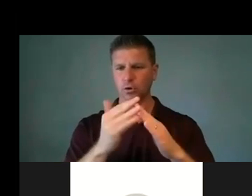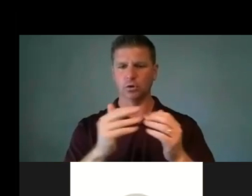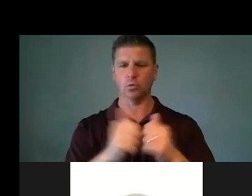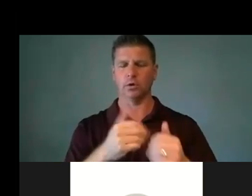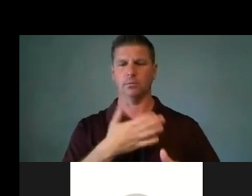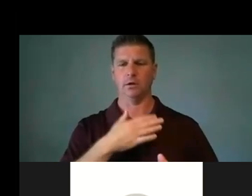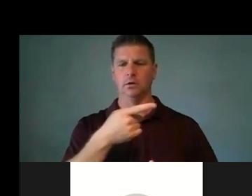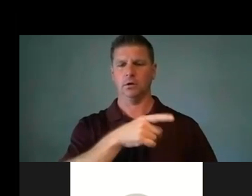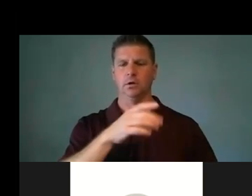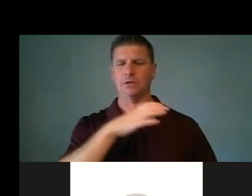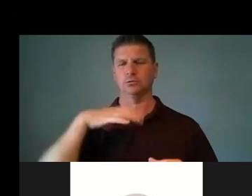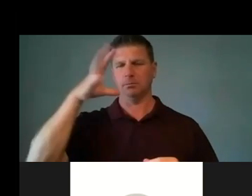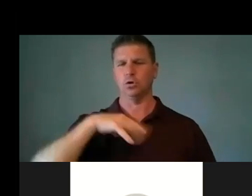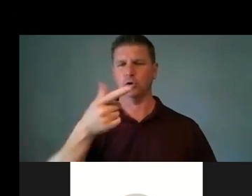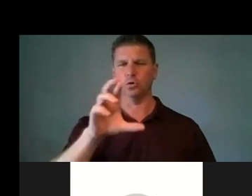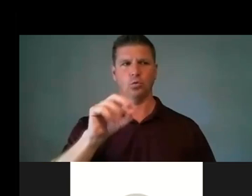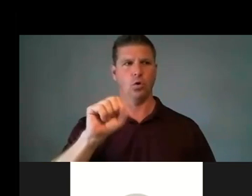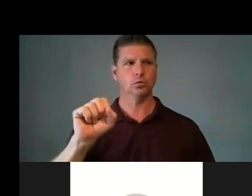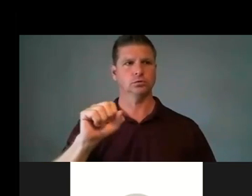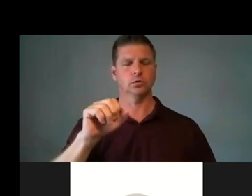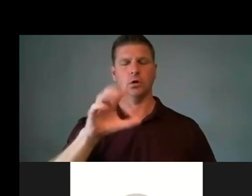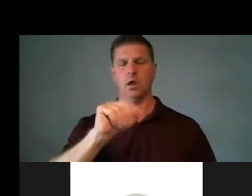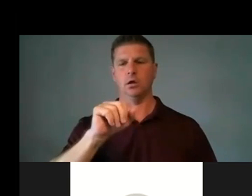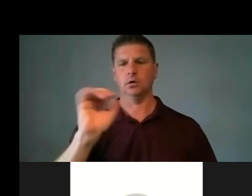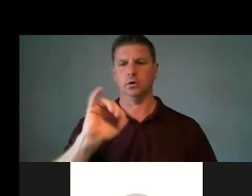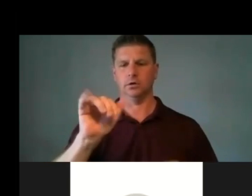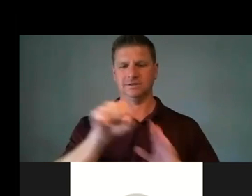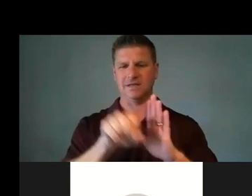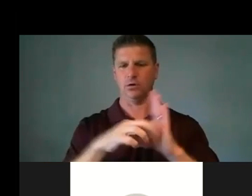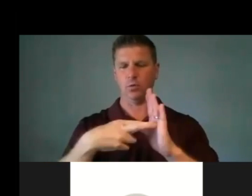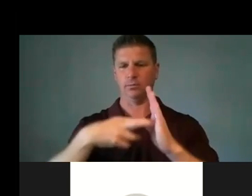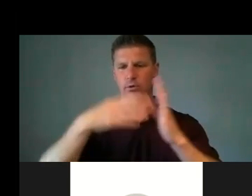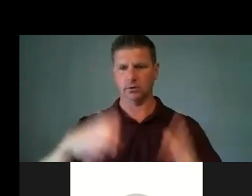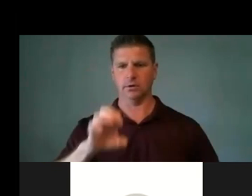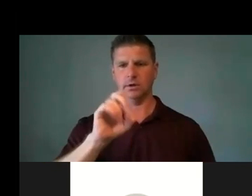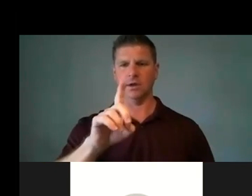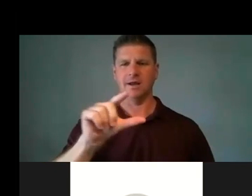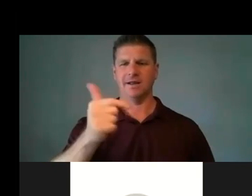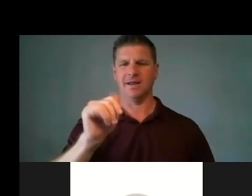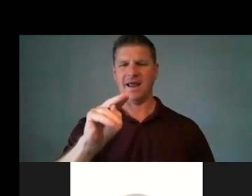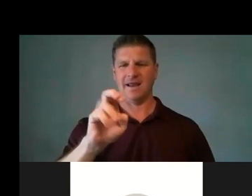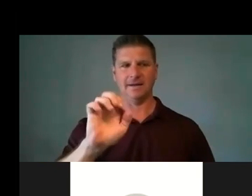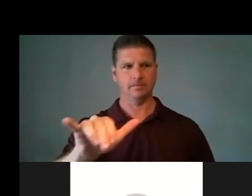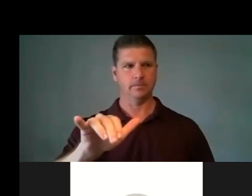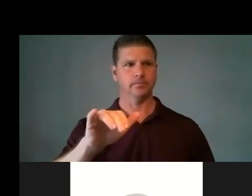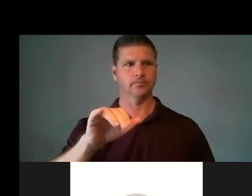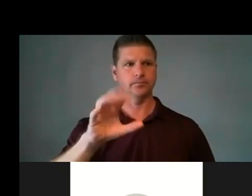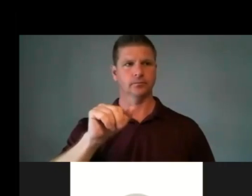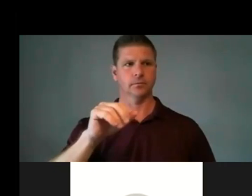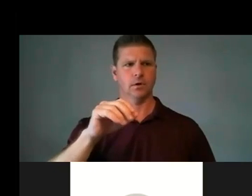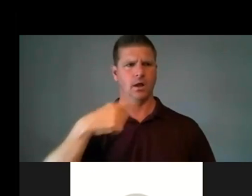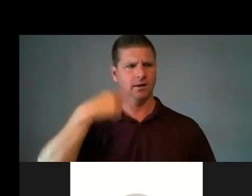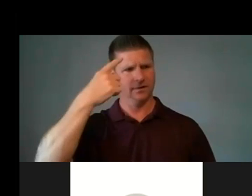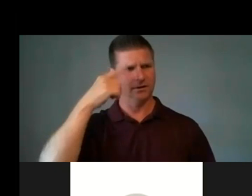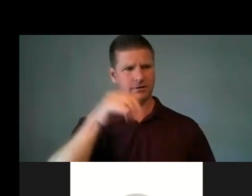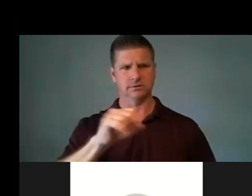colleague, Councilwoman Gross, as well as State Representative Ed Gainey. And they work, and I believe this